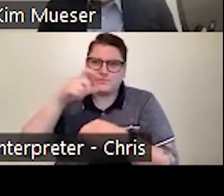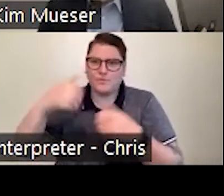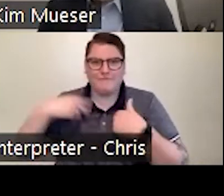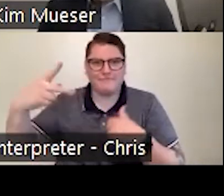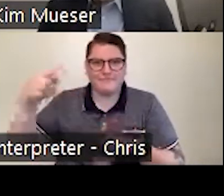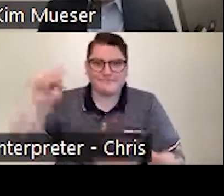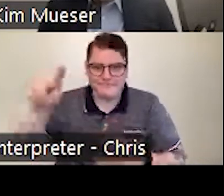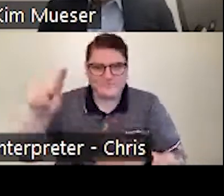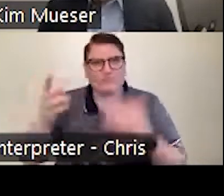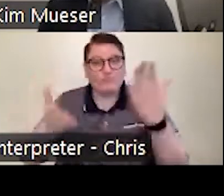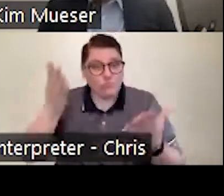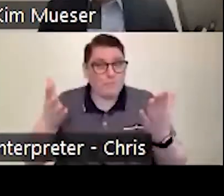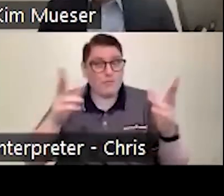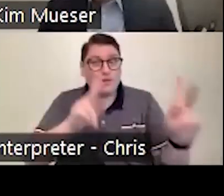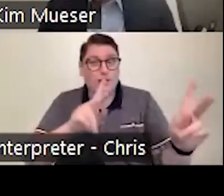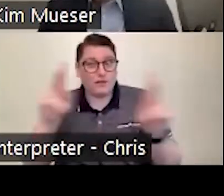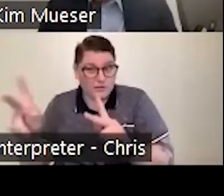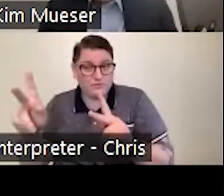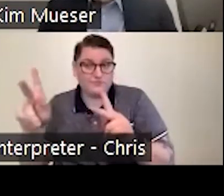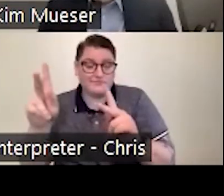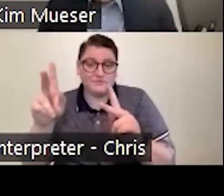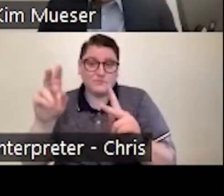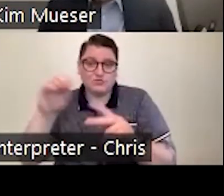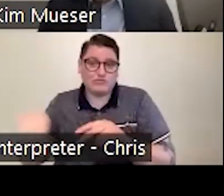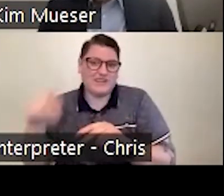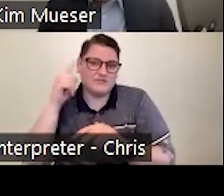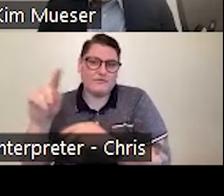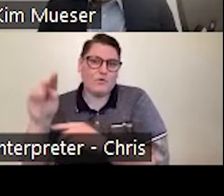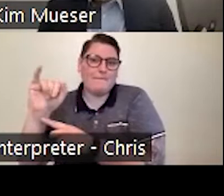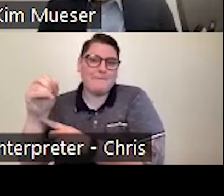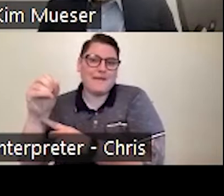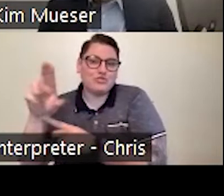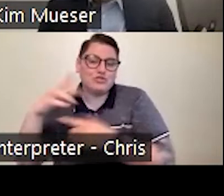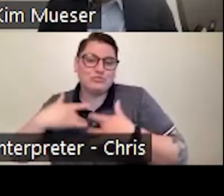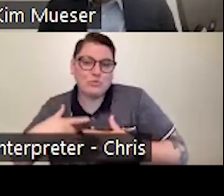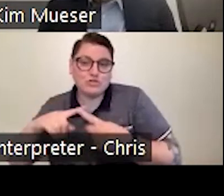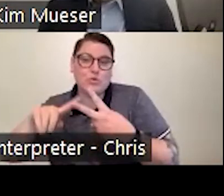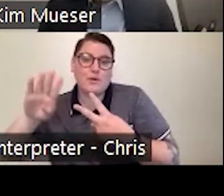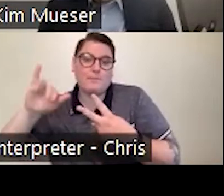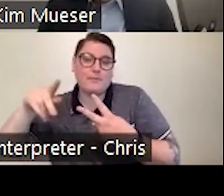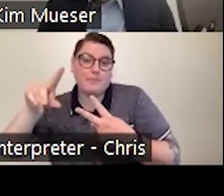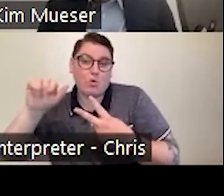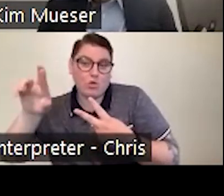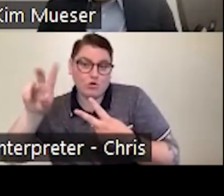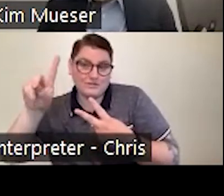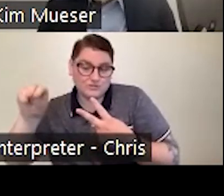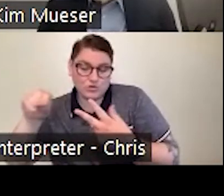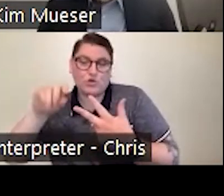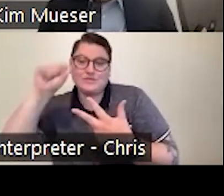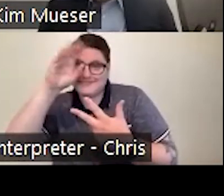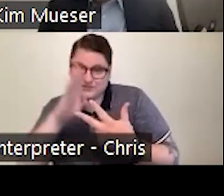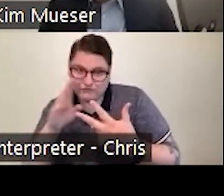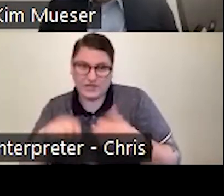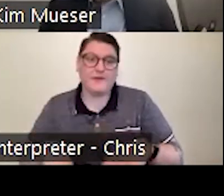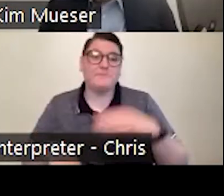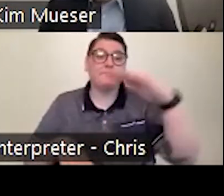probably comparable to rates that are seen in major depression, bipolar disorder, and schizophrenia. Substance abuse